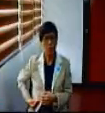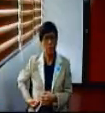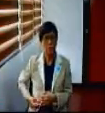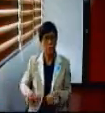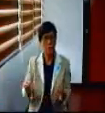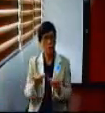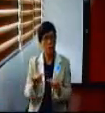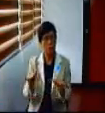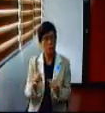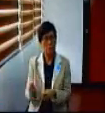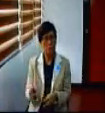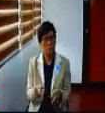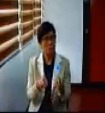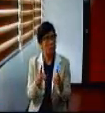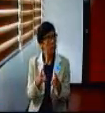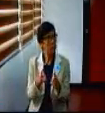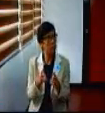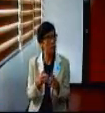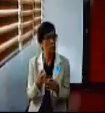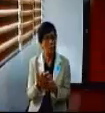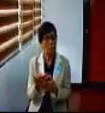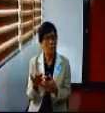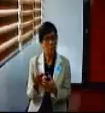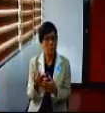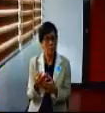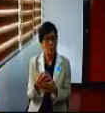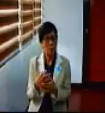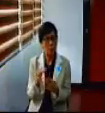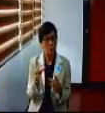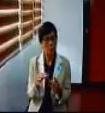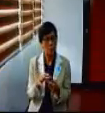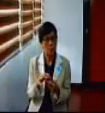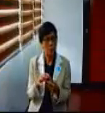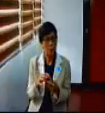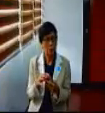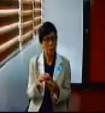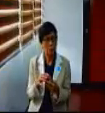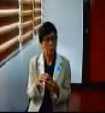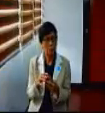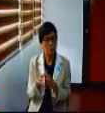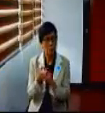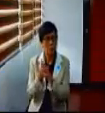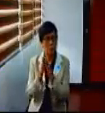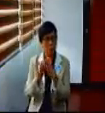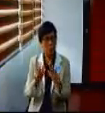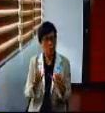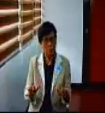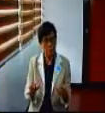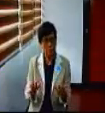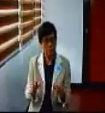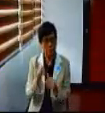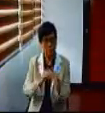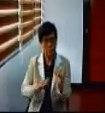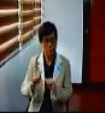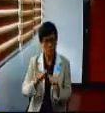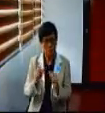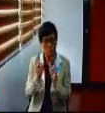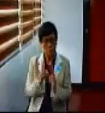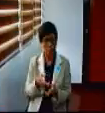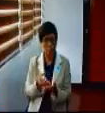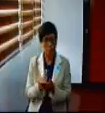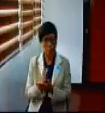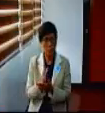the processes have to be legitimate and peaceful. Legitimate and peaceful activities of human rights